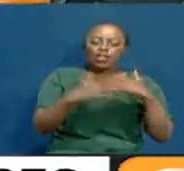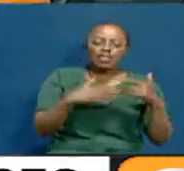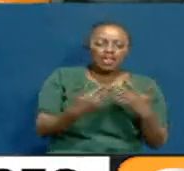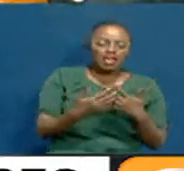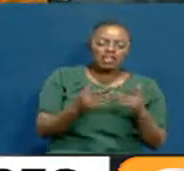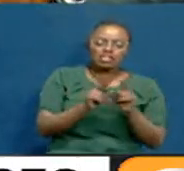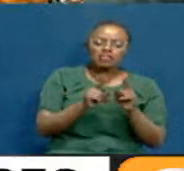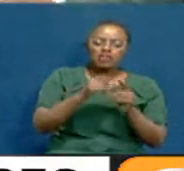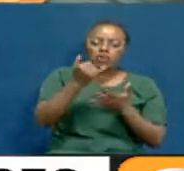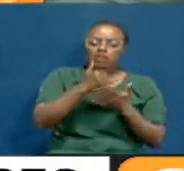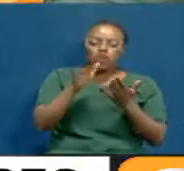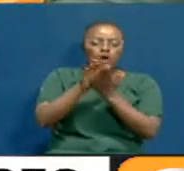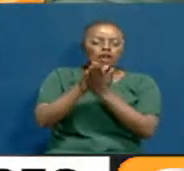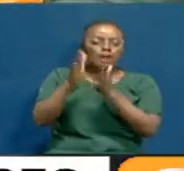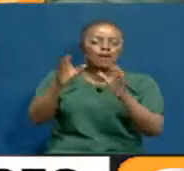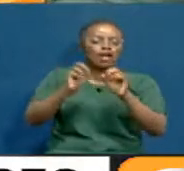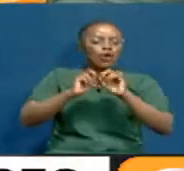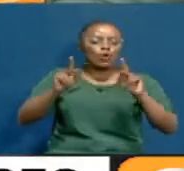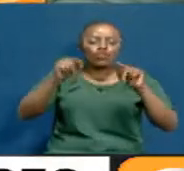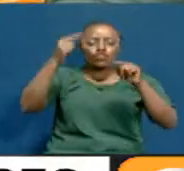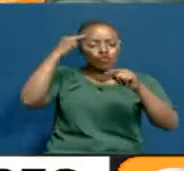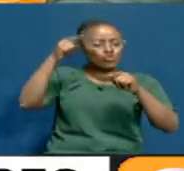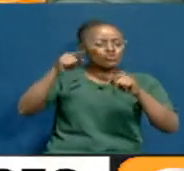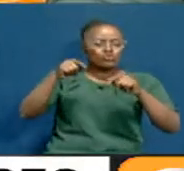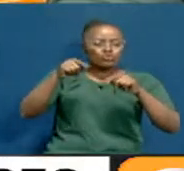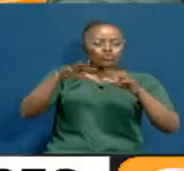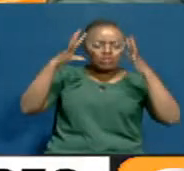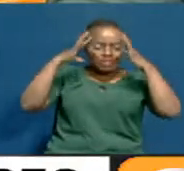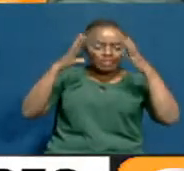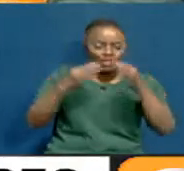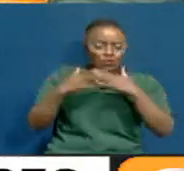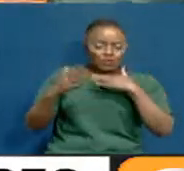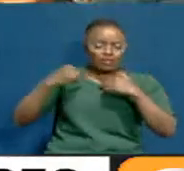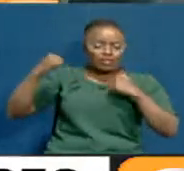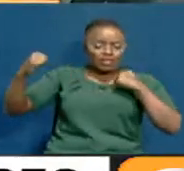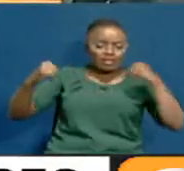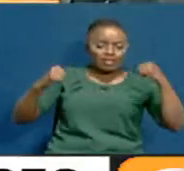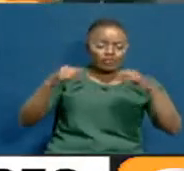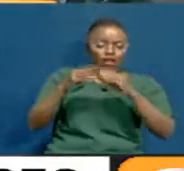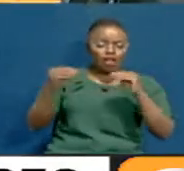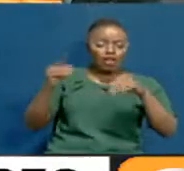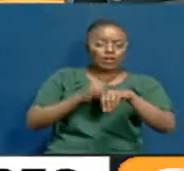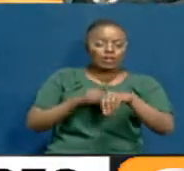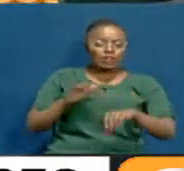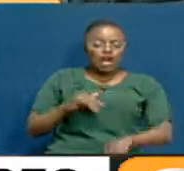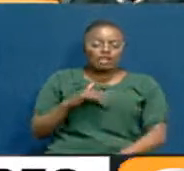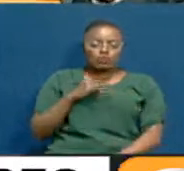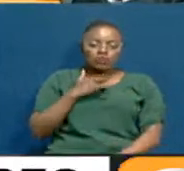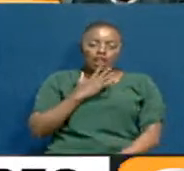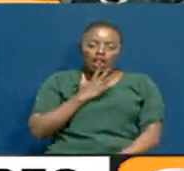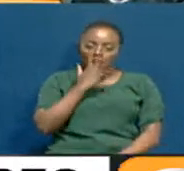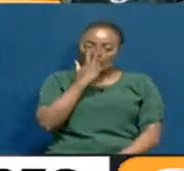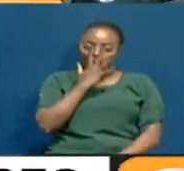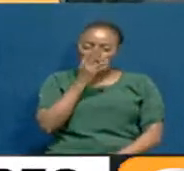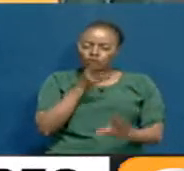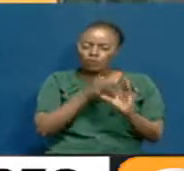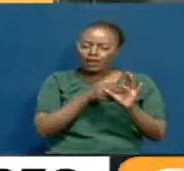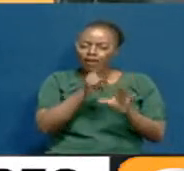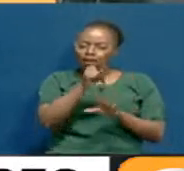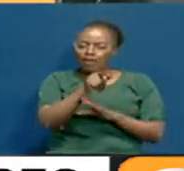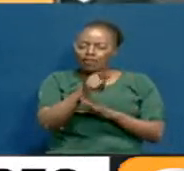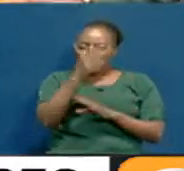You're an architect, a banker, whoever. It's okay for you to take a position, because for a very long time we have been shy of participating in politics